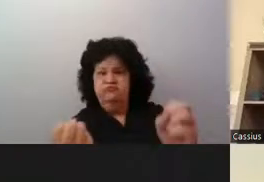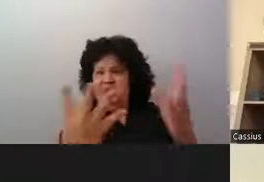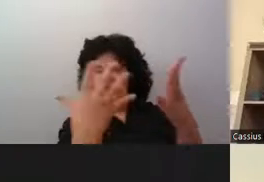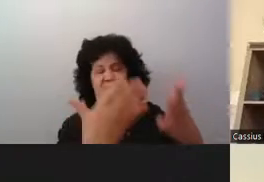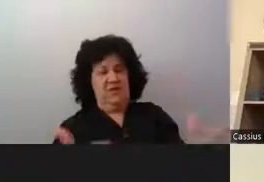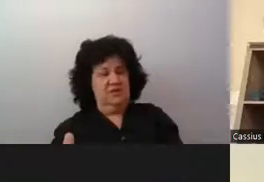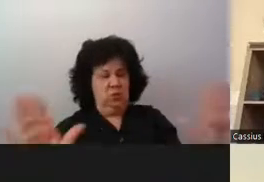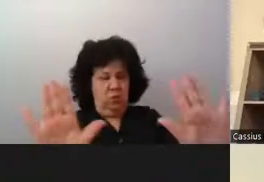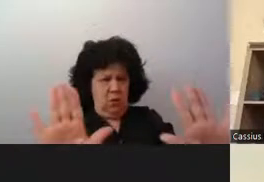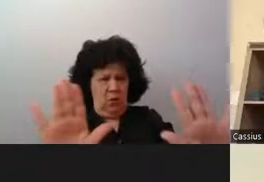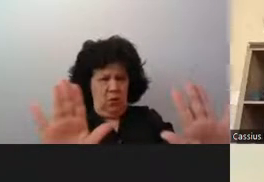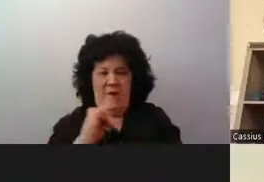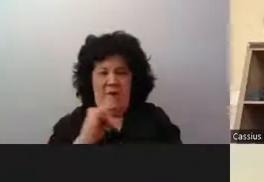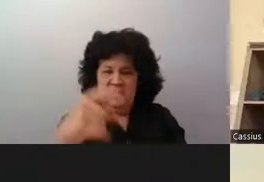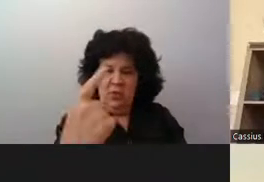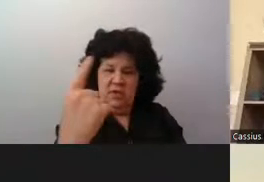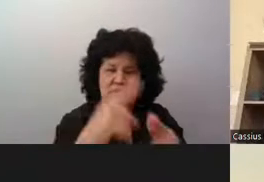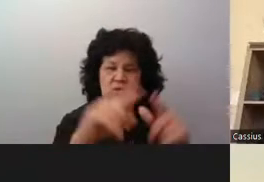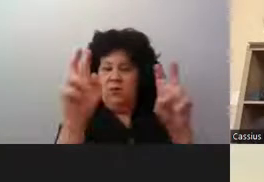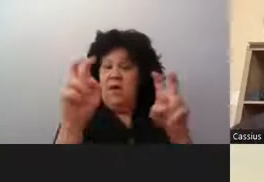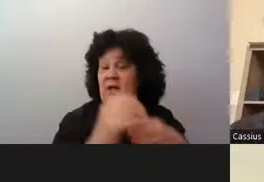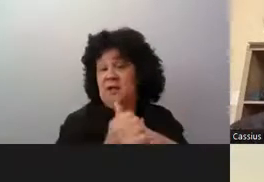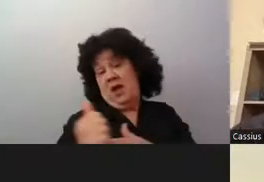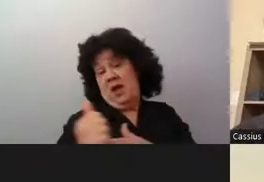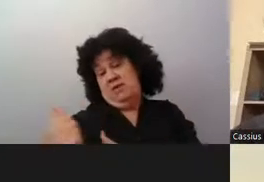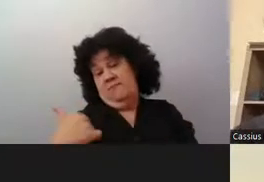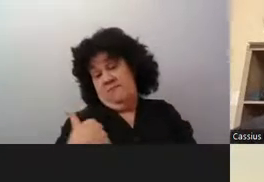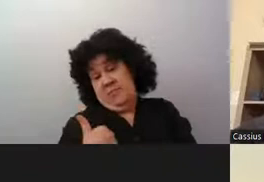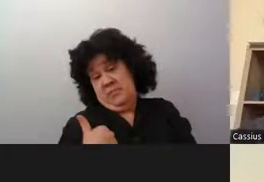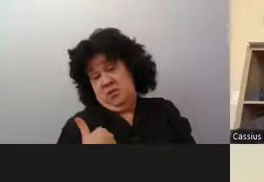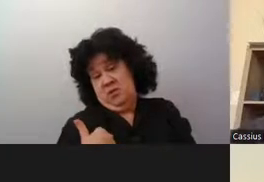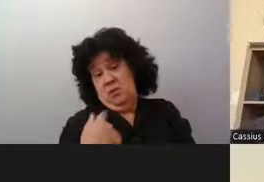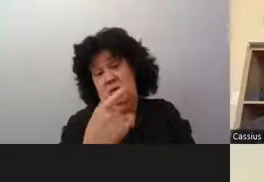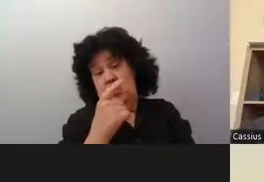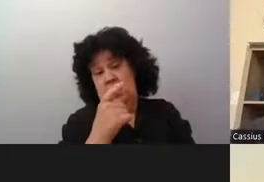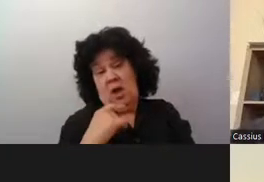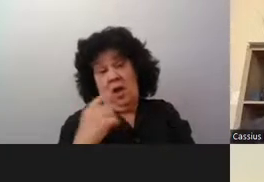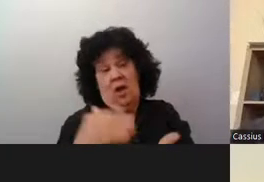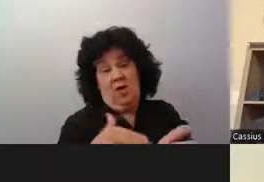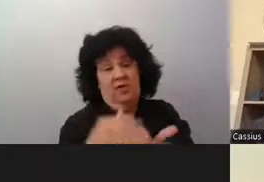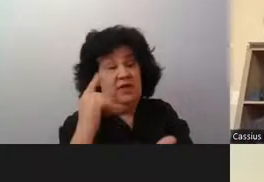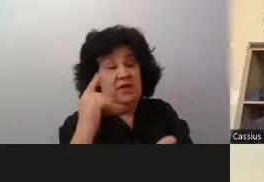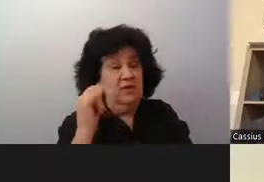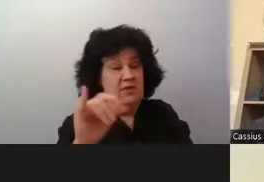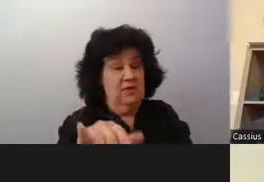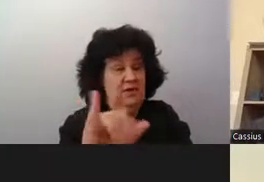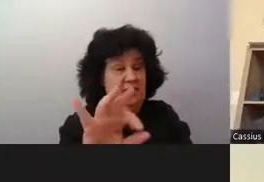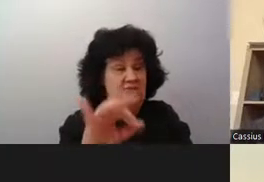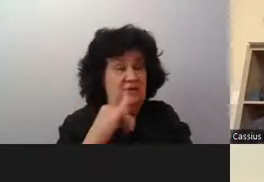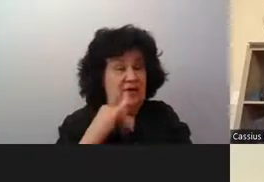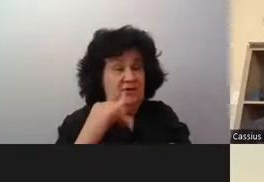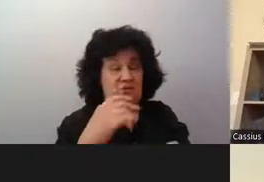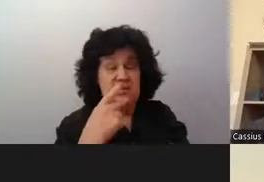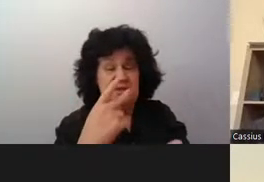need someone to take me by the hand. And like, for example, the ones I often hear, if I was just going to distinguish DAU